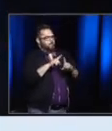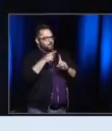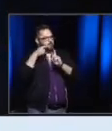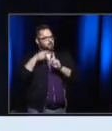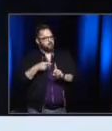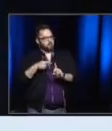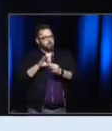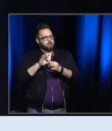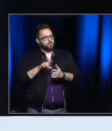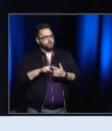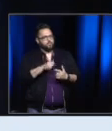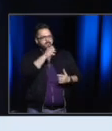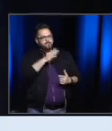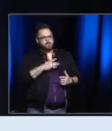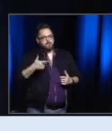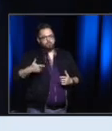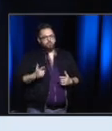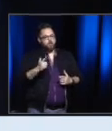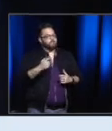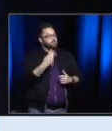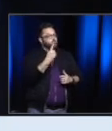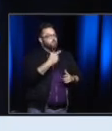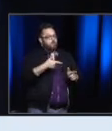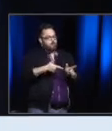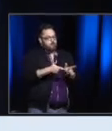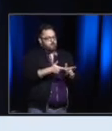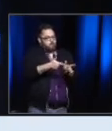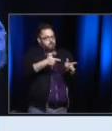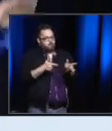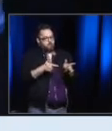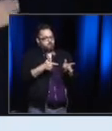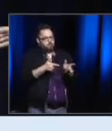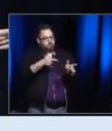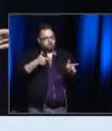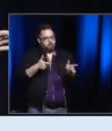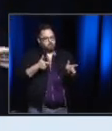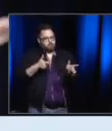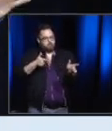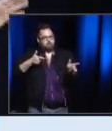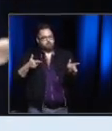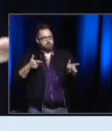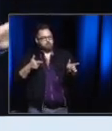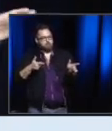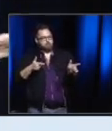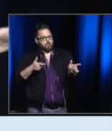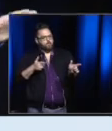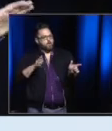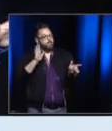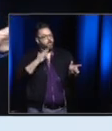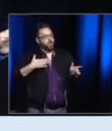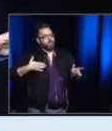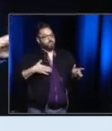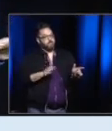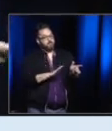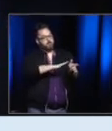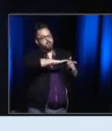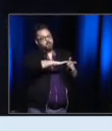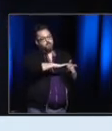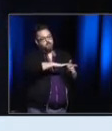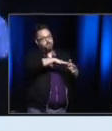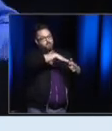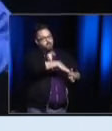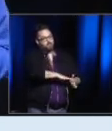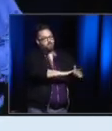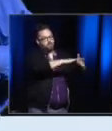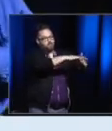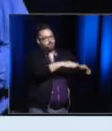females. One female swimming slightly behind the other in that staggered formation with her pectoral fin resting along on the side of the other. And